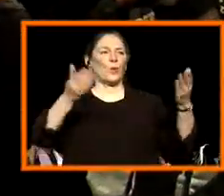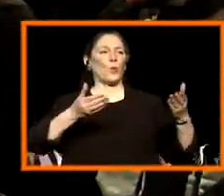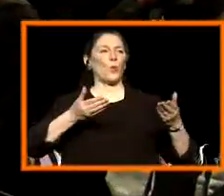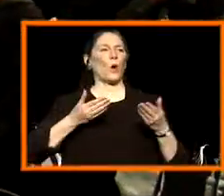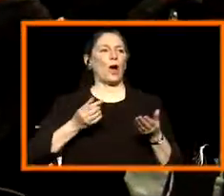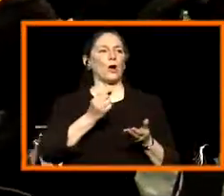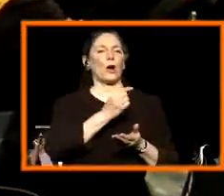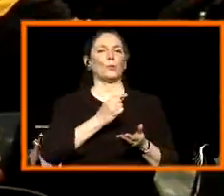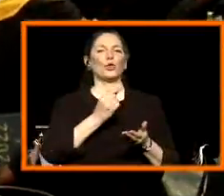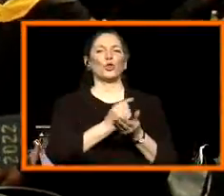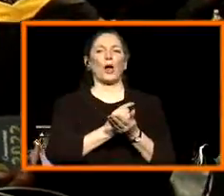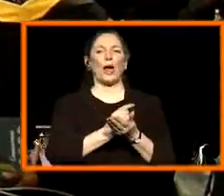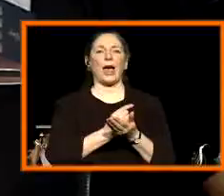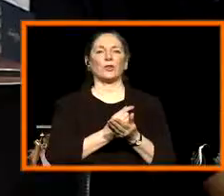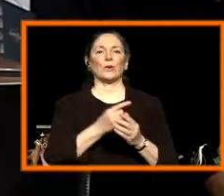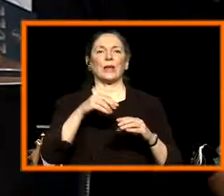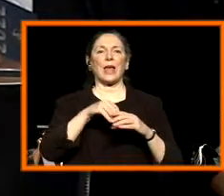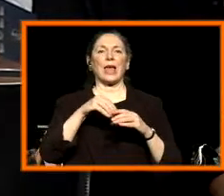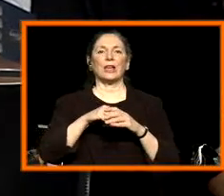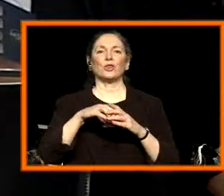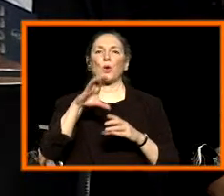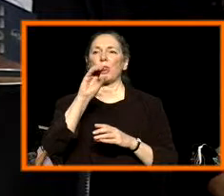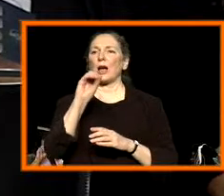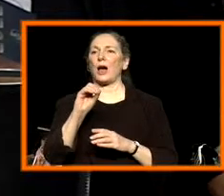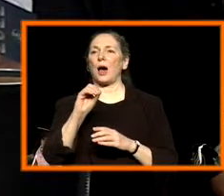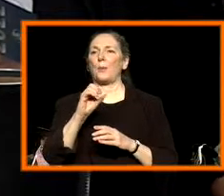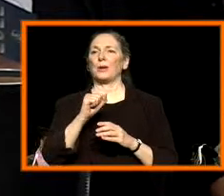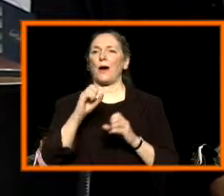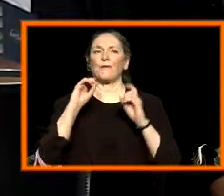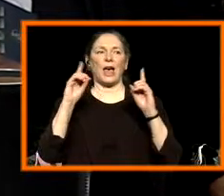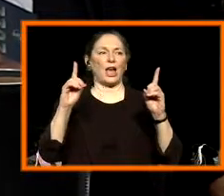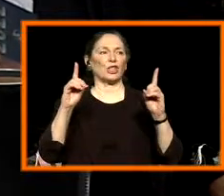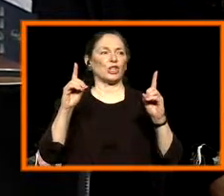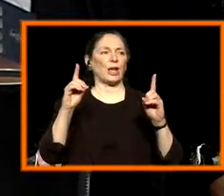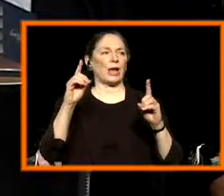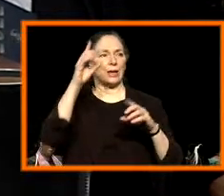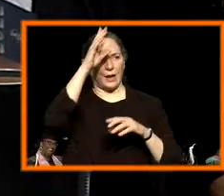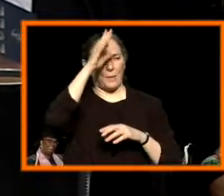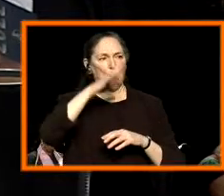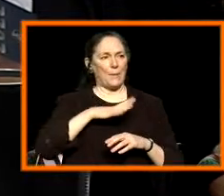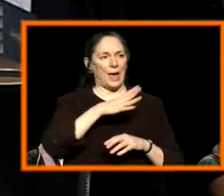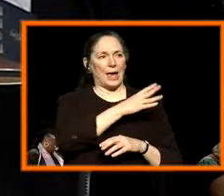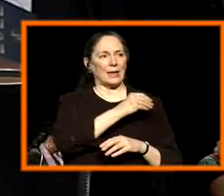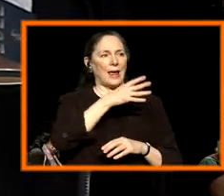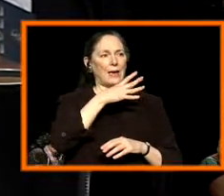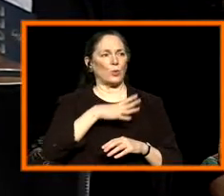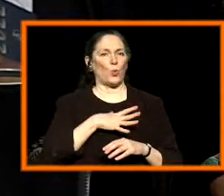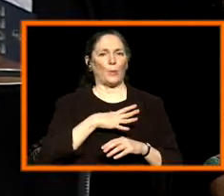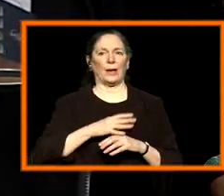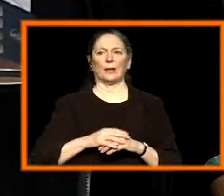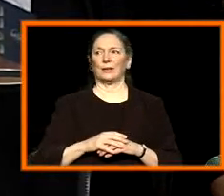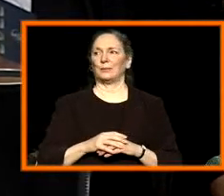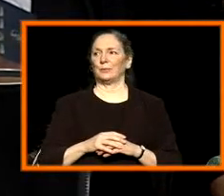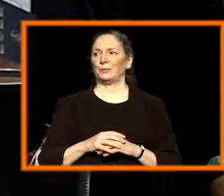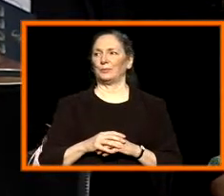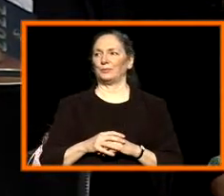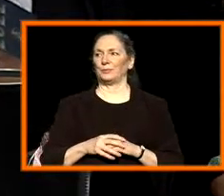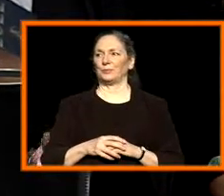Welcome, graduates, into the company of educated men and women.